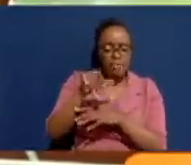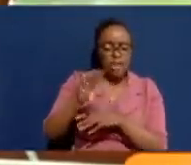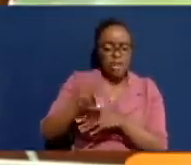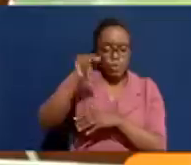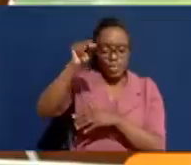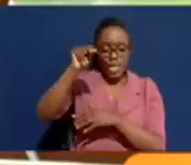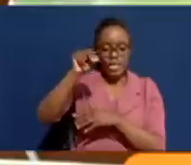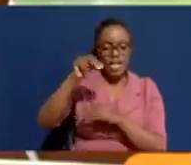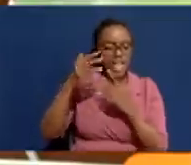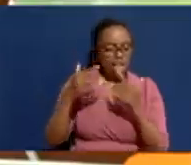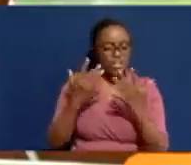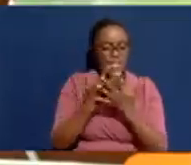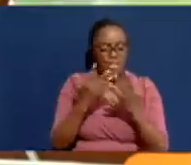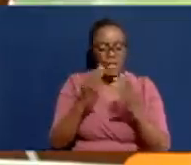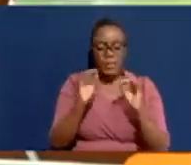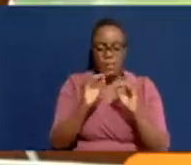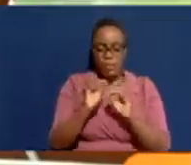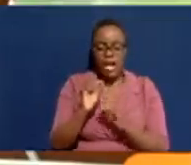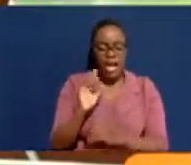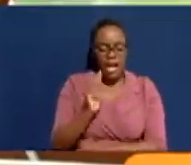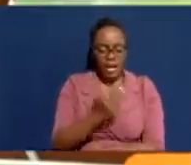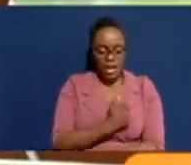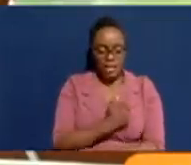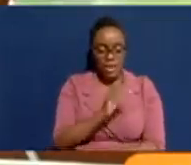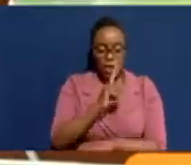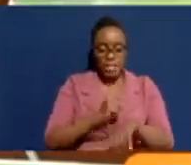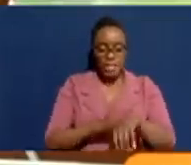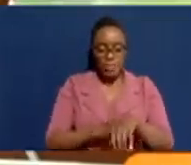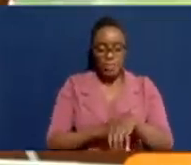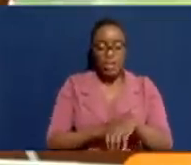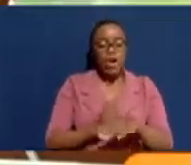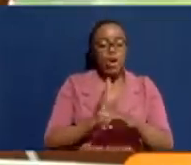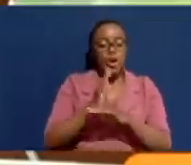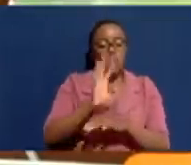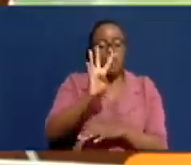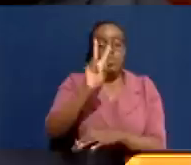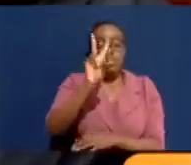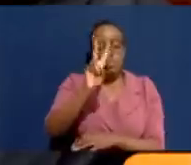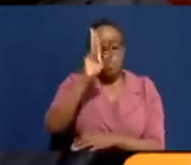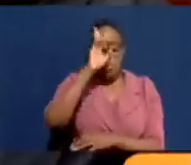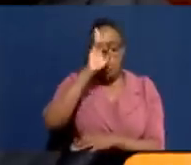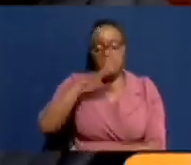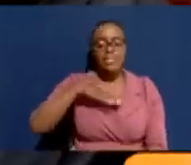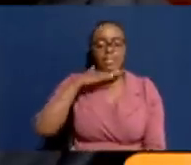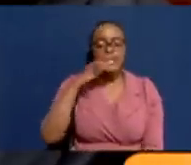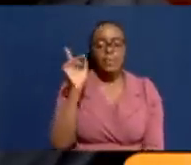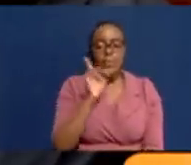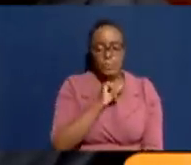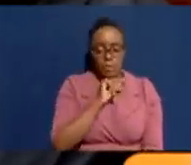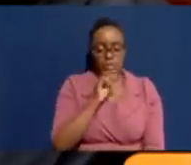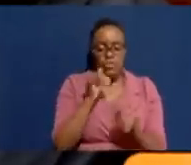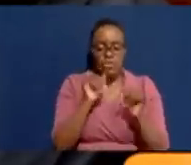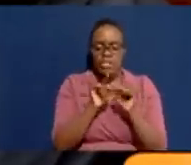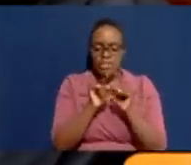should never be lost to us that at one point we lost over 42 police officers. The recent attacks finding their